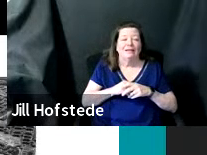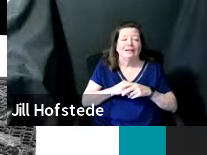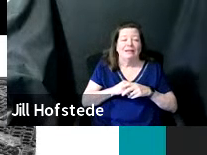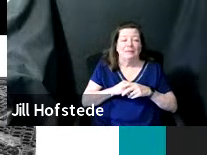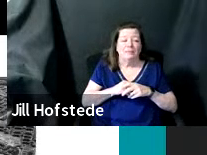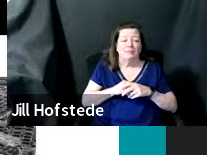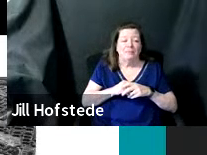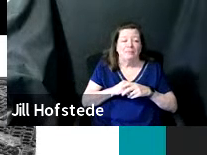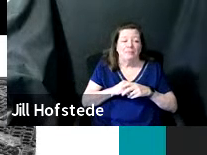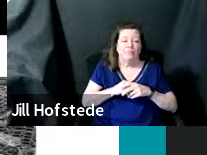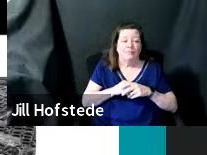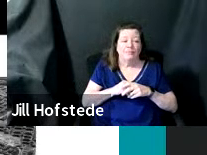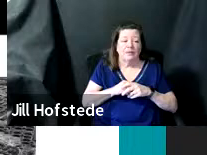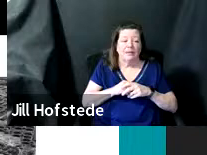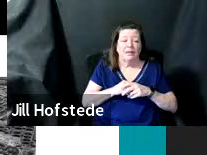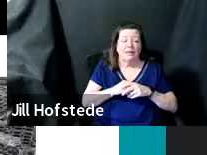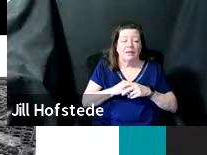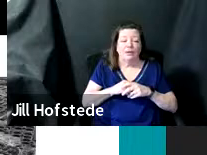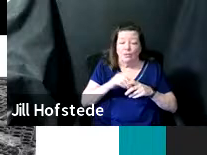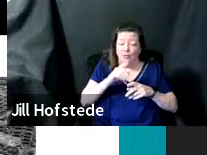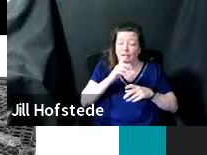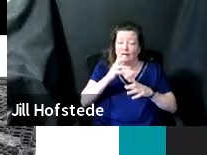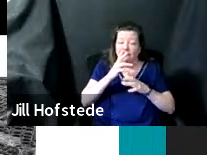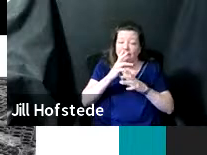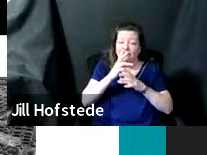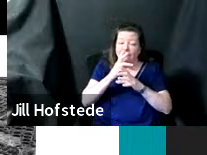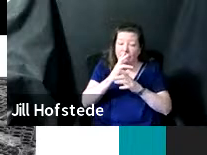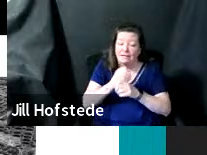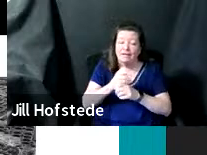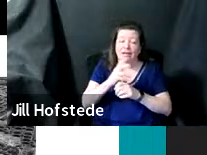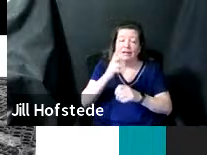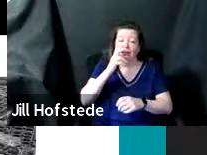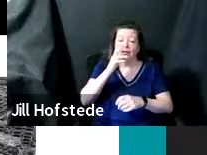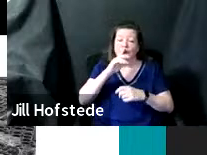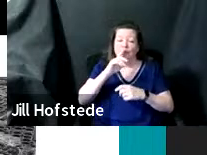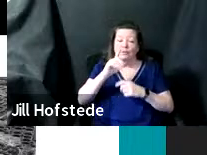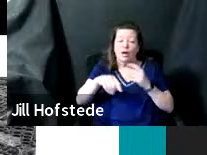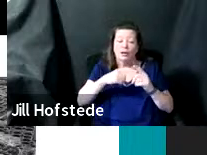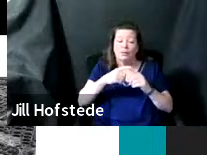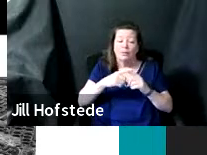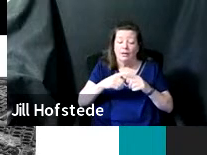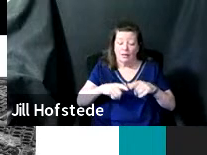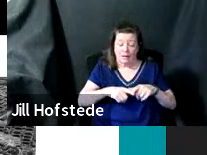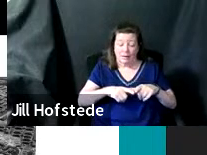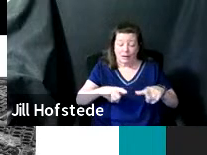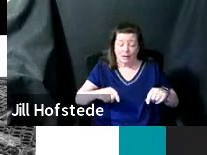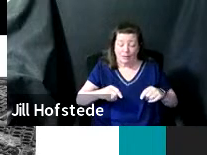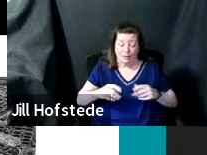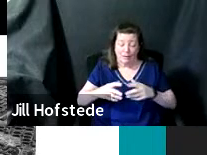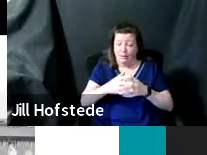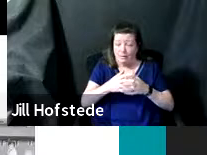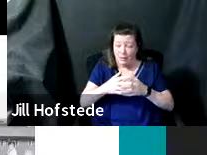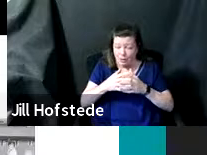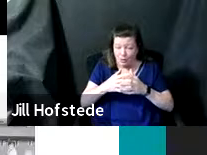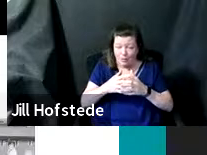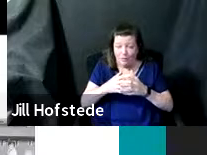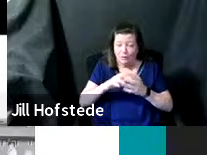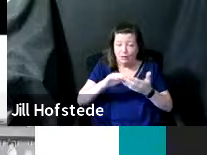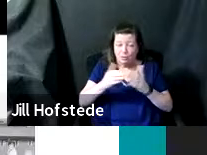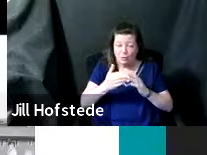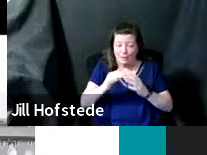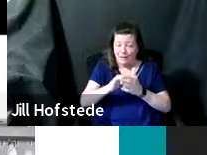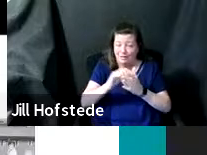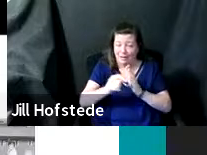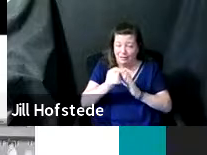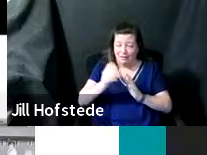So, but it was really fascinating to hear him talk about the Japanese American community, and that kind of